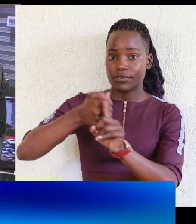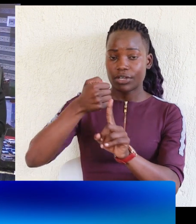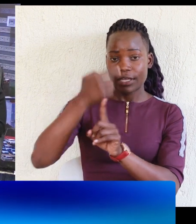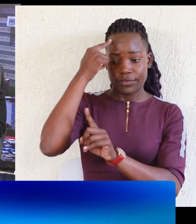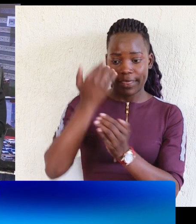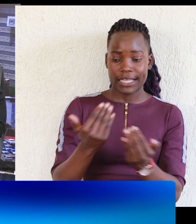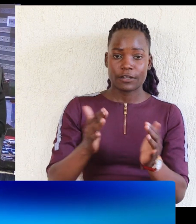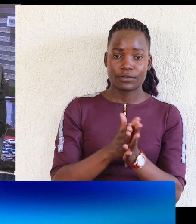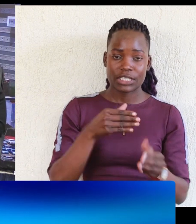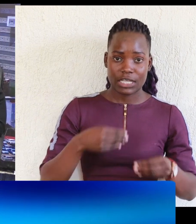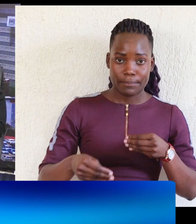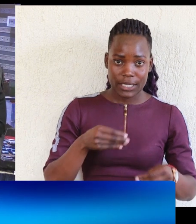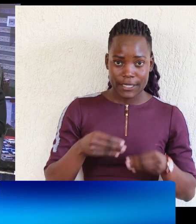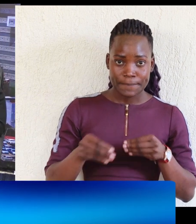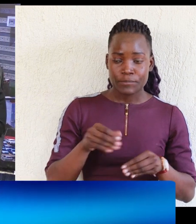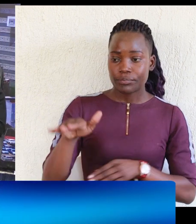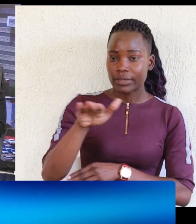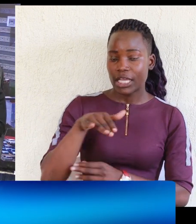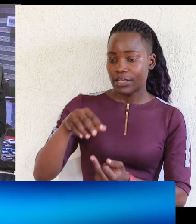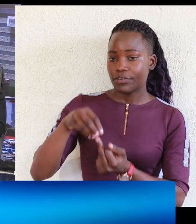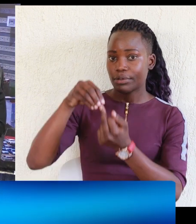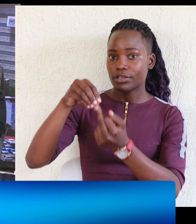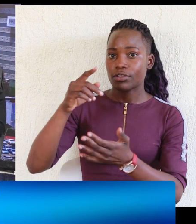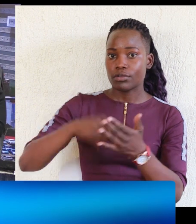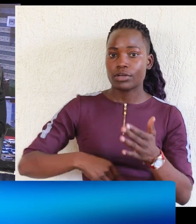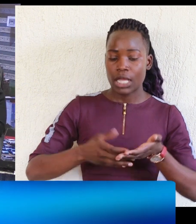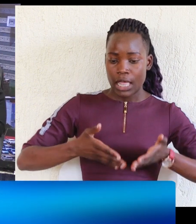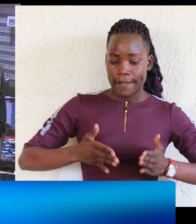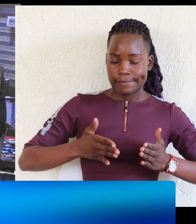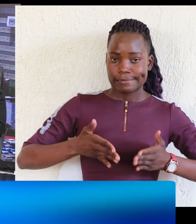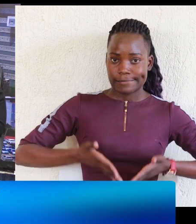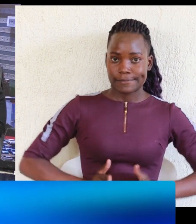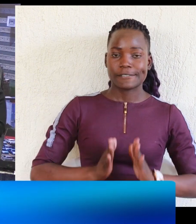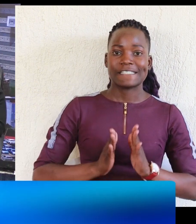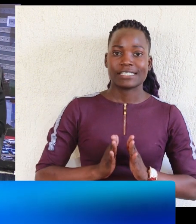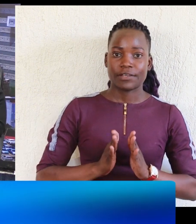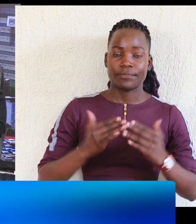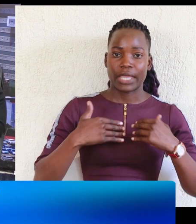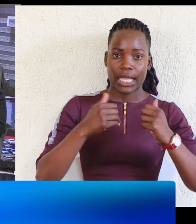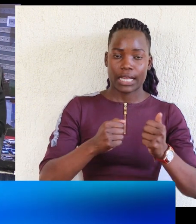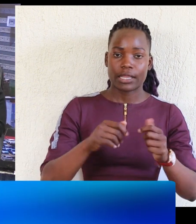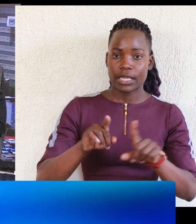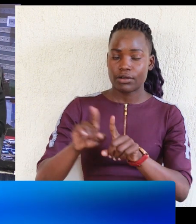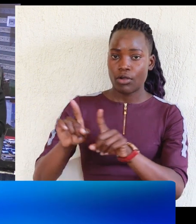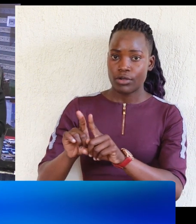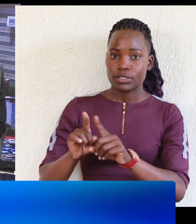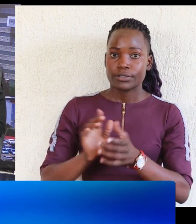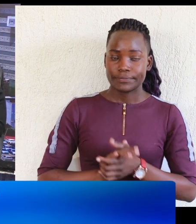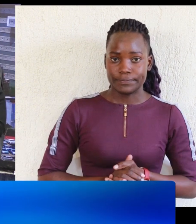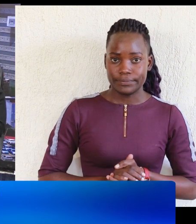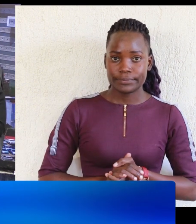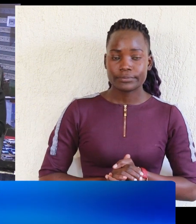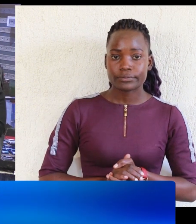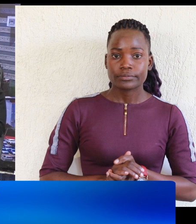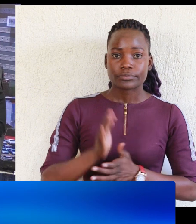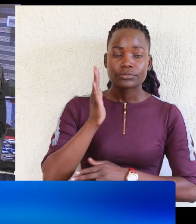for children with disability, and my role specification is on sexual reproductive health rights. And above all, as my mother tongue